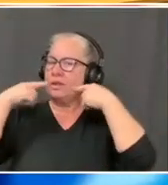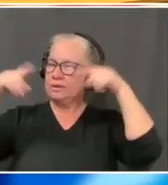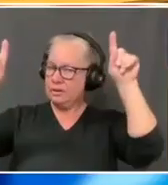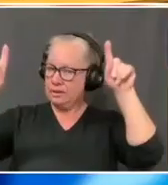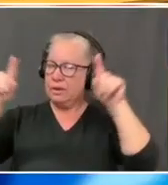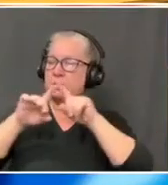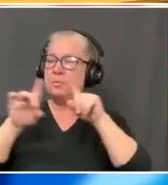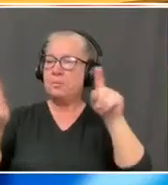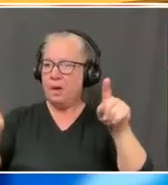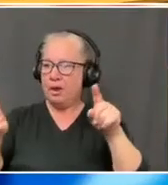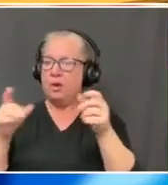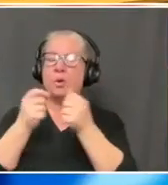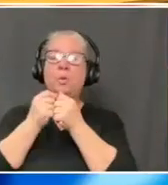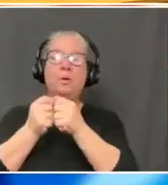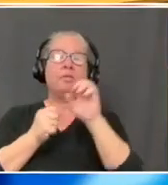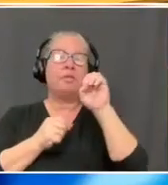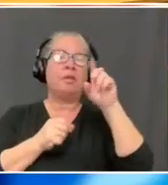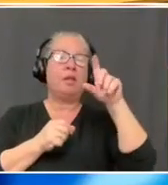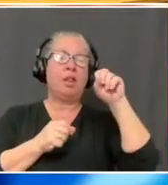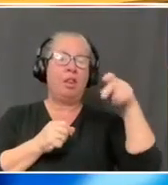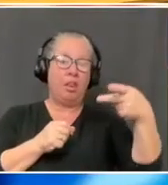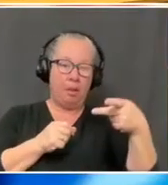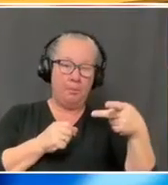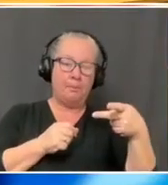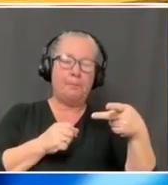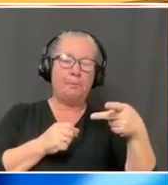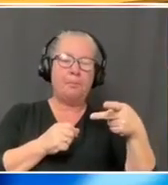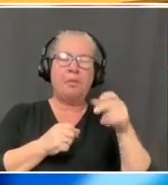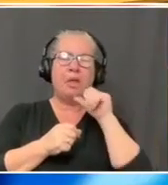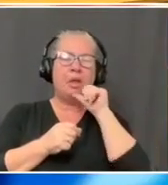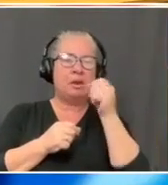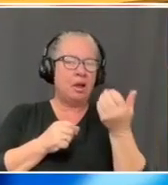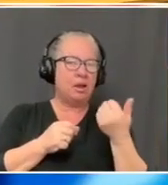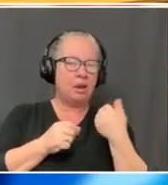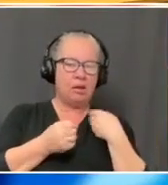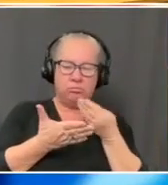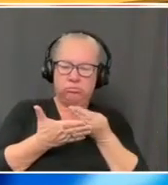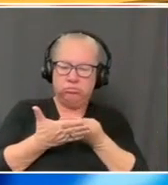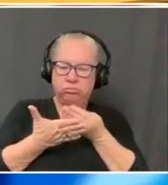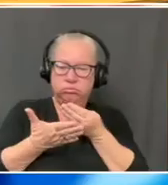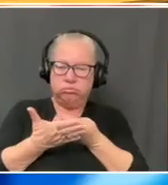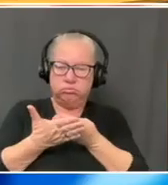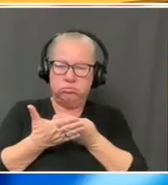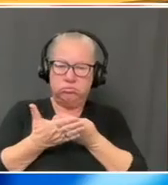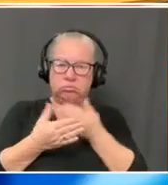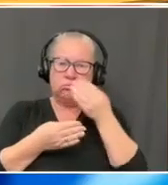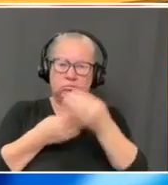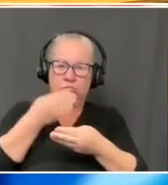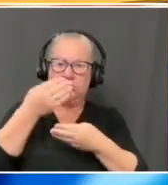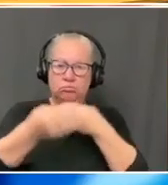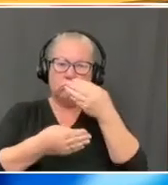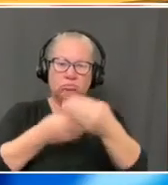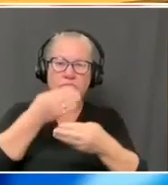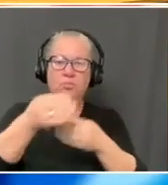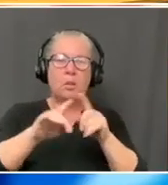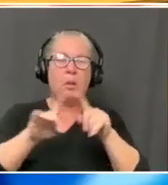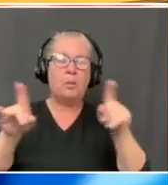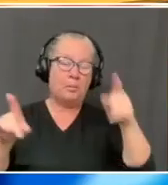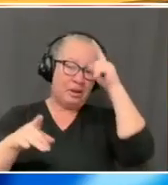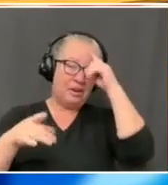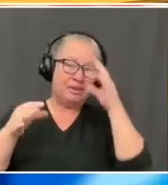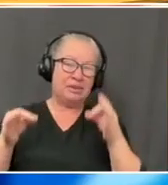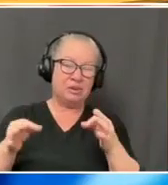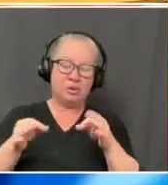with ELOP funding not having as much carryover over time, we are making some decisions on, one, by using locally